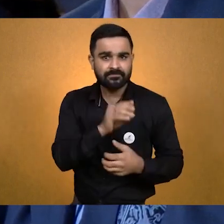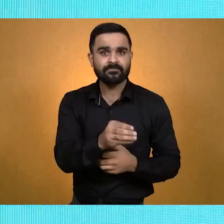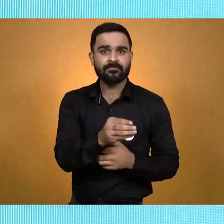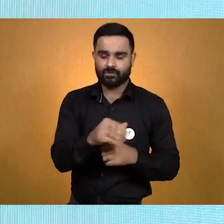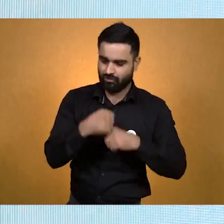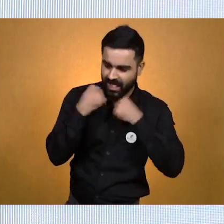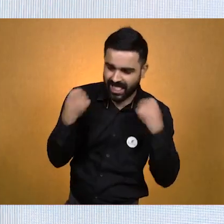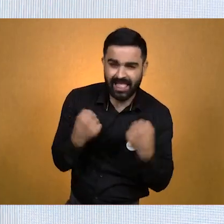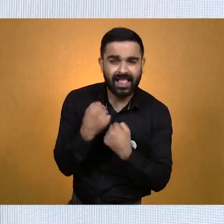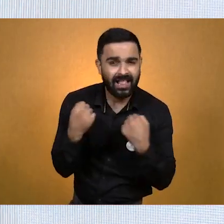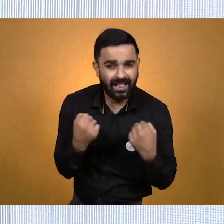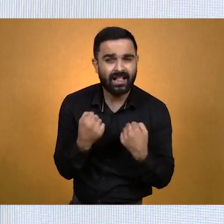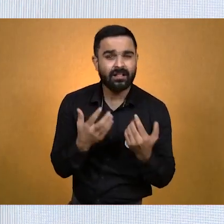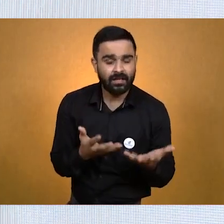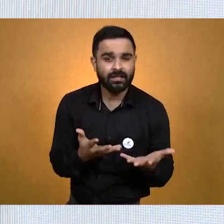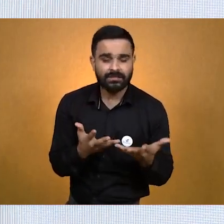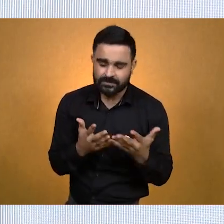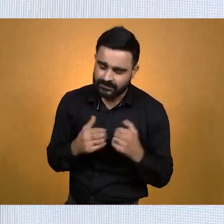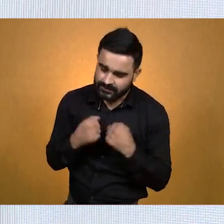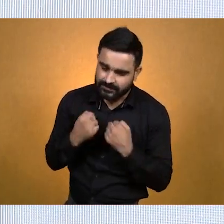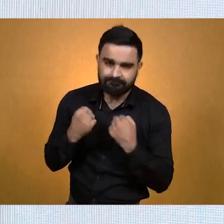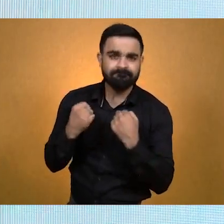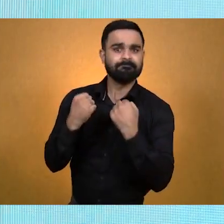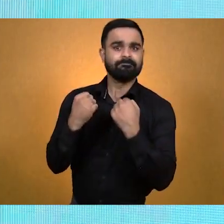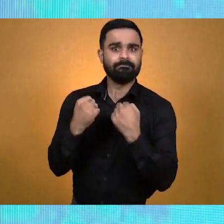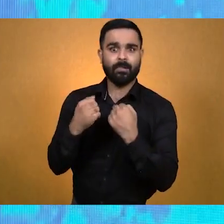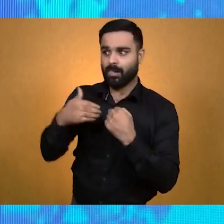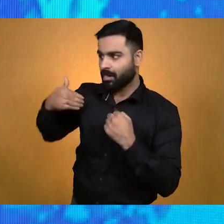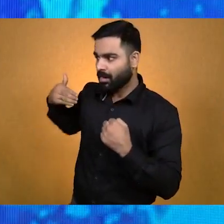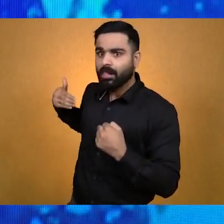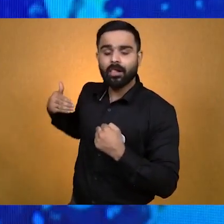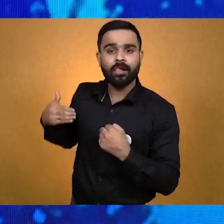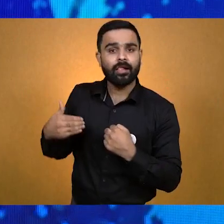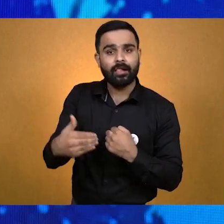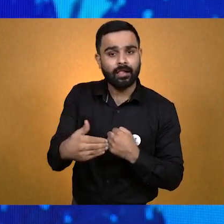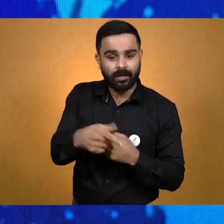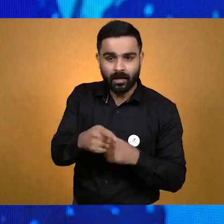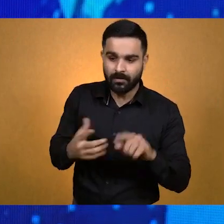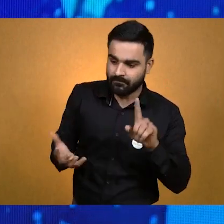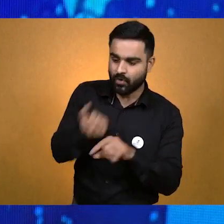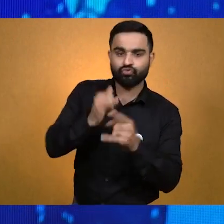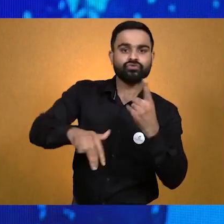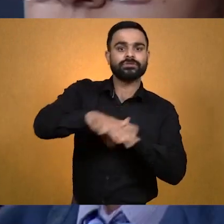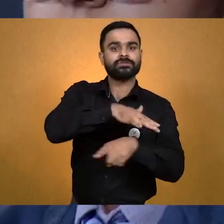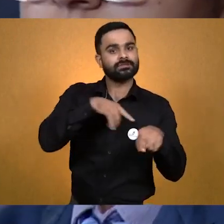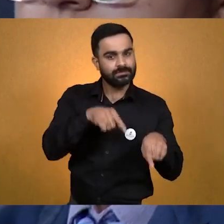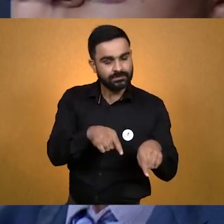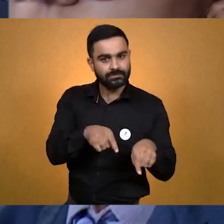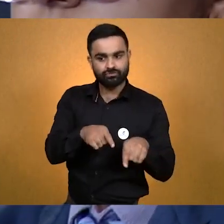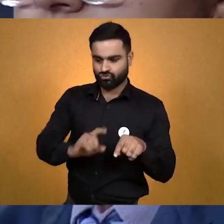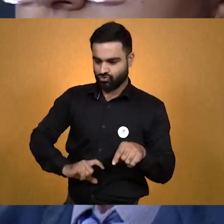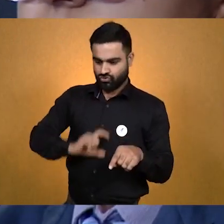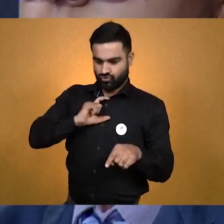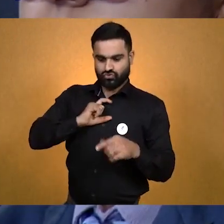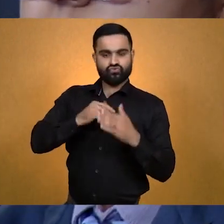their struggles and how long it took them to, you know, come out of that situation and the